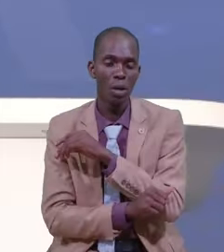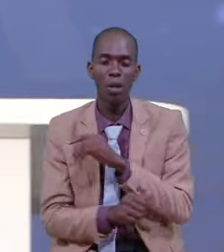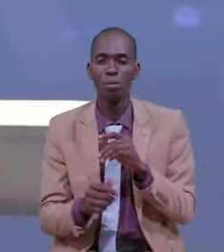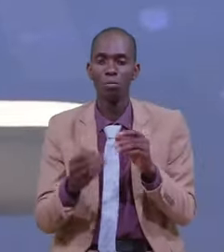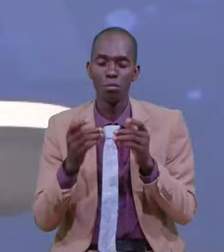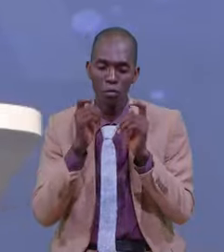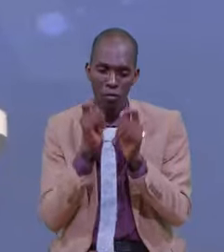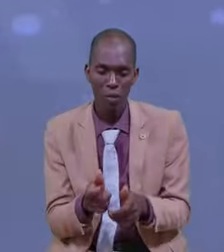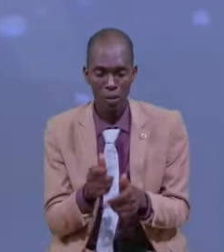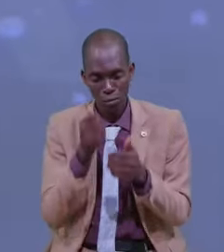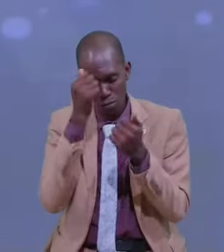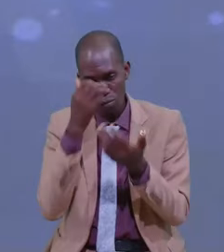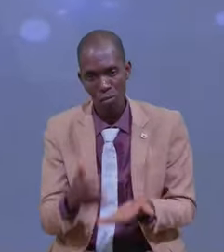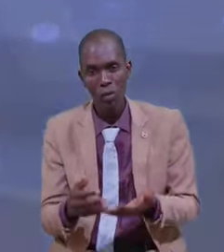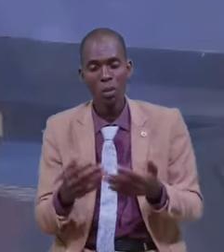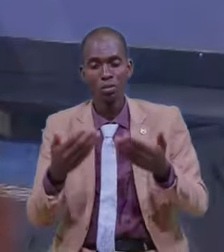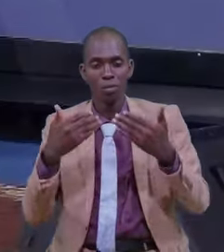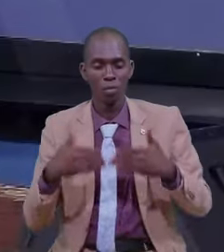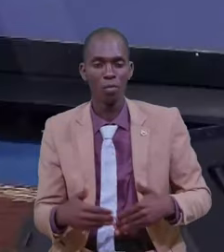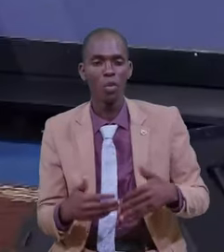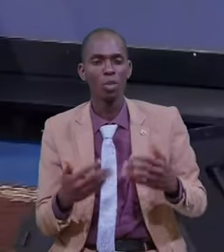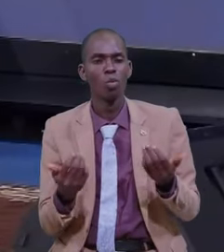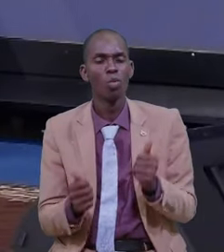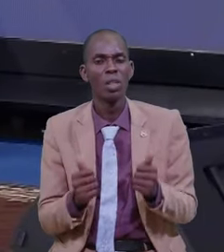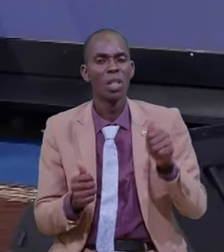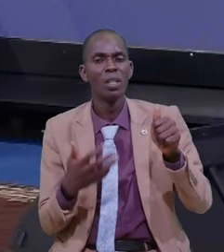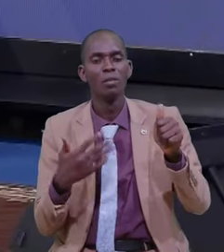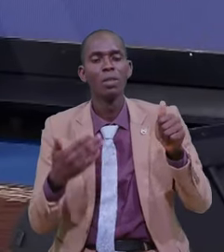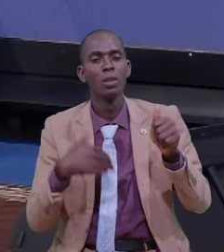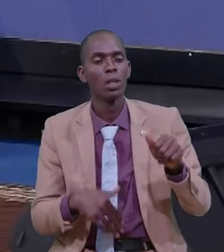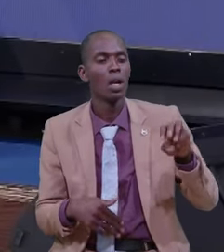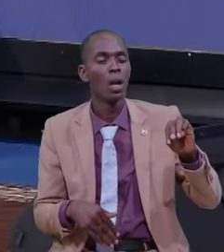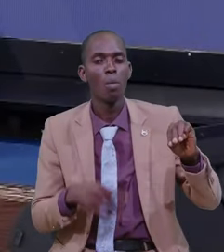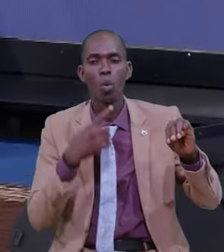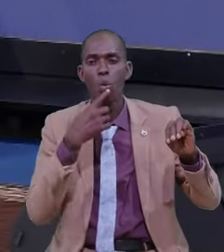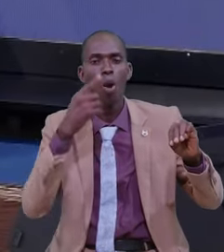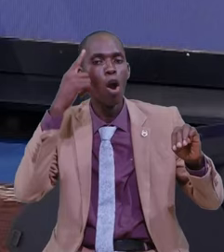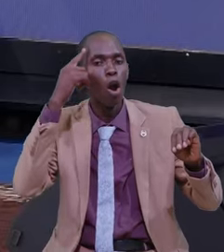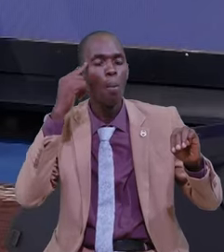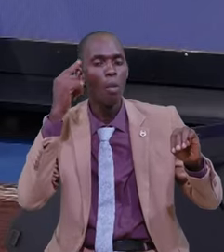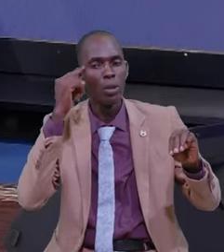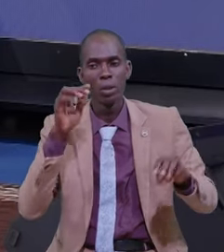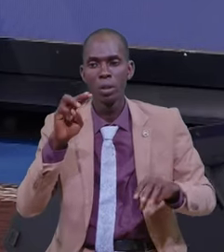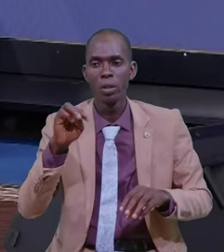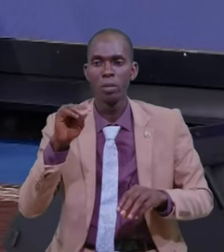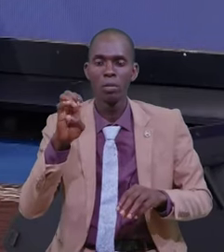that follows, that is Moses, is